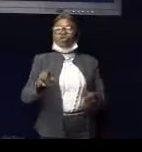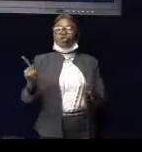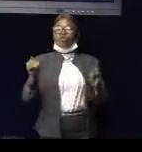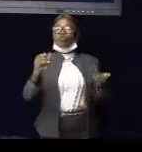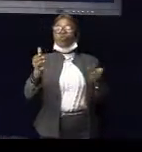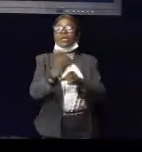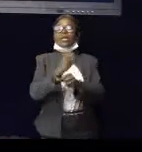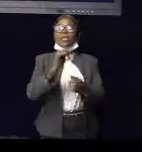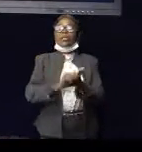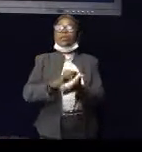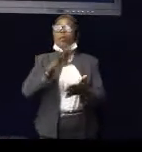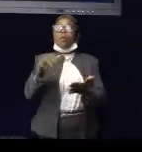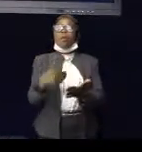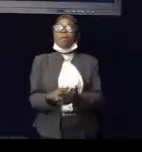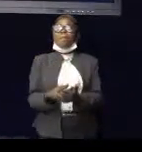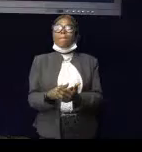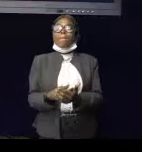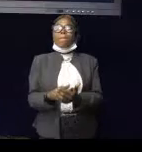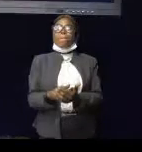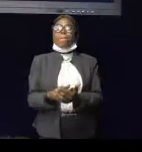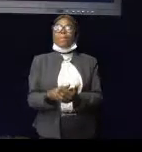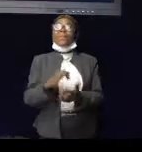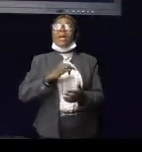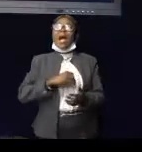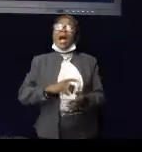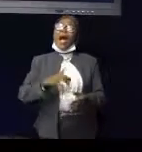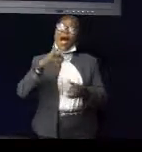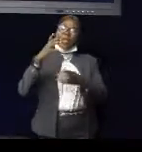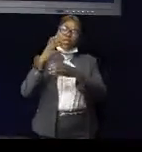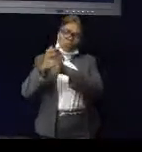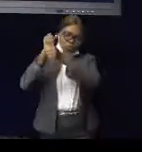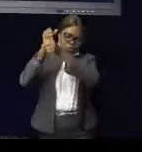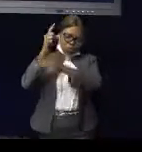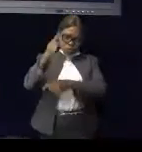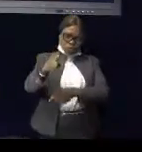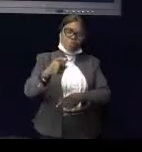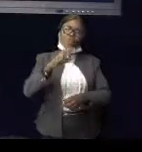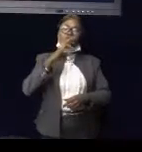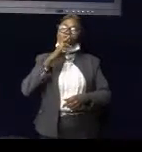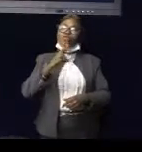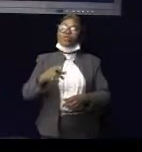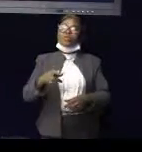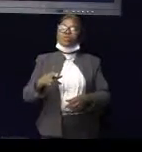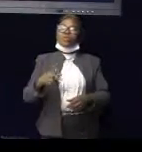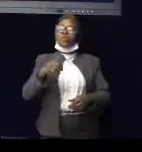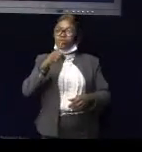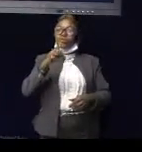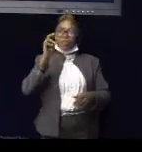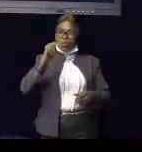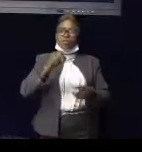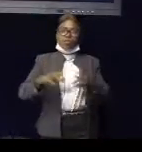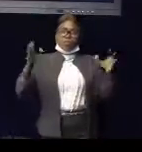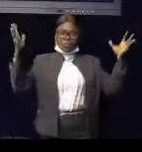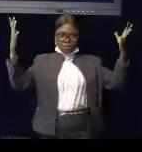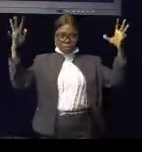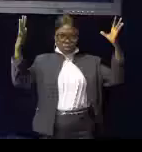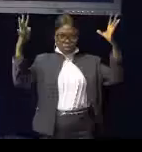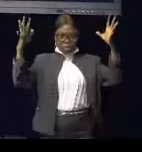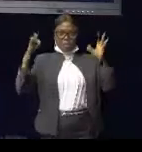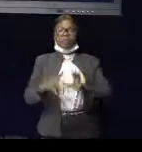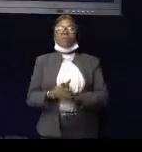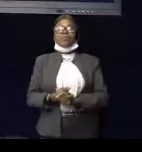you get everything correctly? I trust you. You need to be celebrated with a